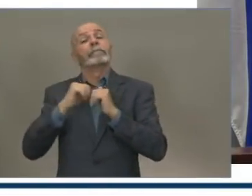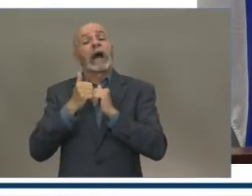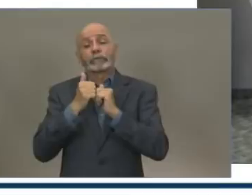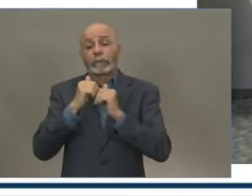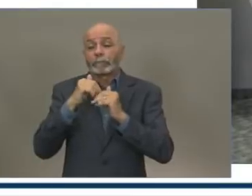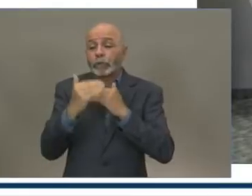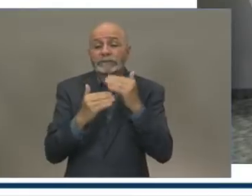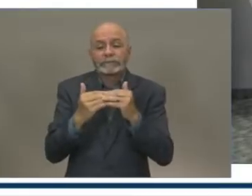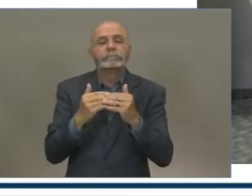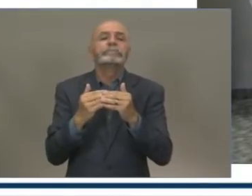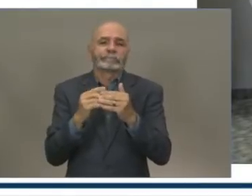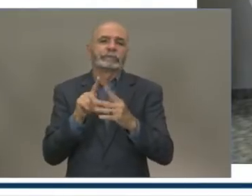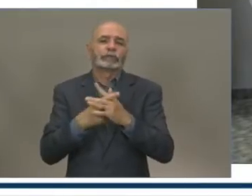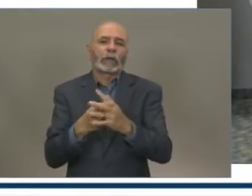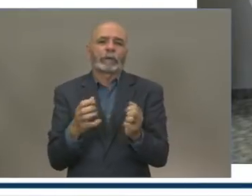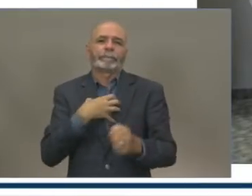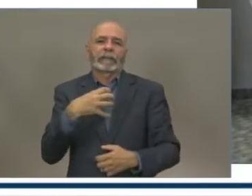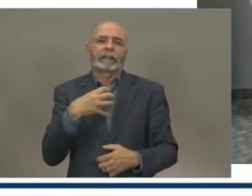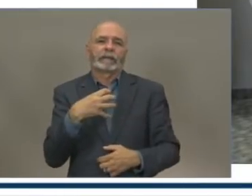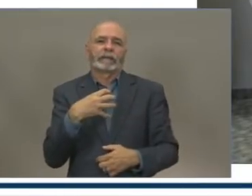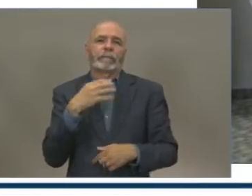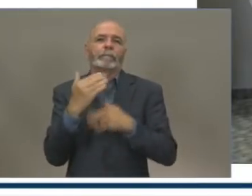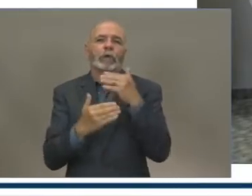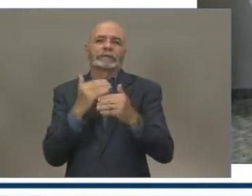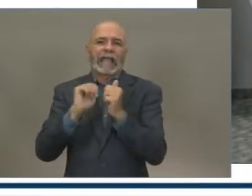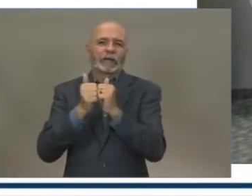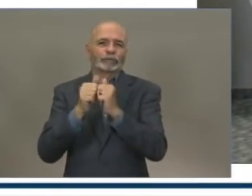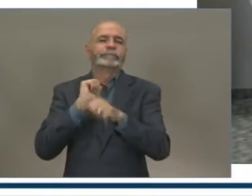Next, we'll go to Pat Healy from the Laker. Go ahead, Pat.